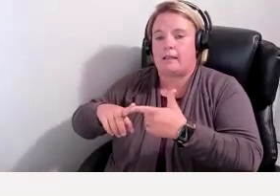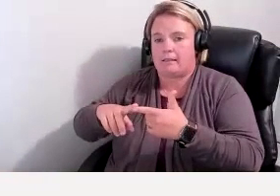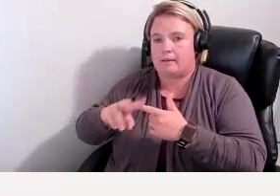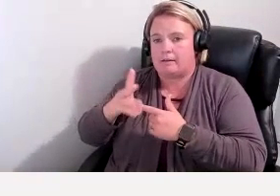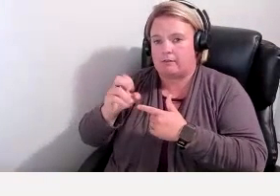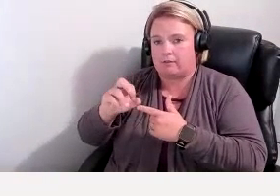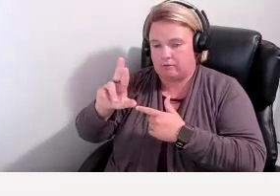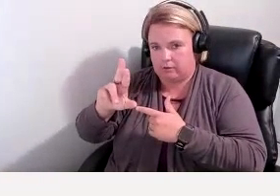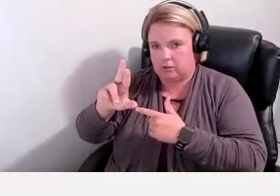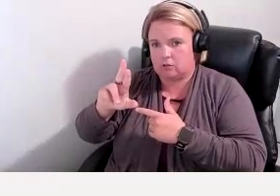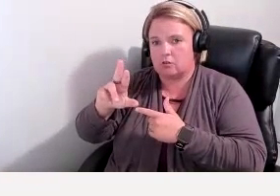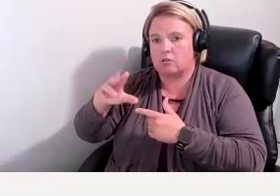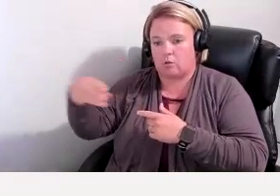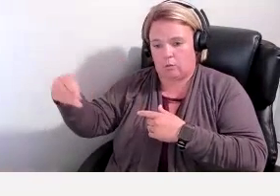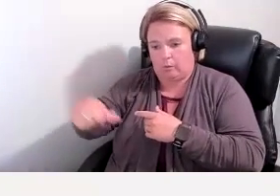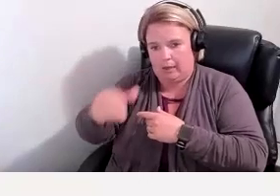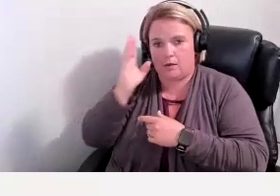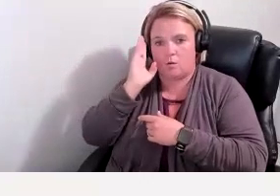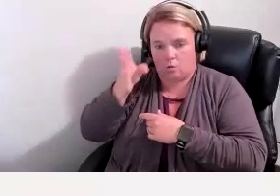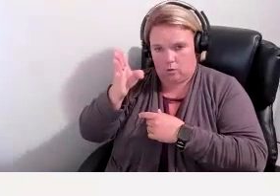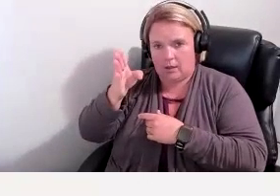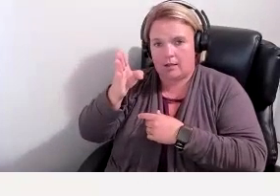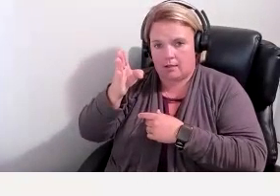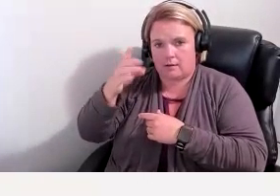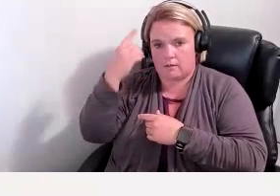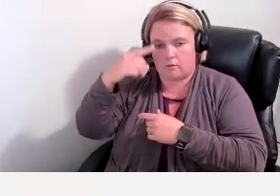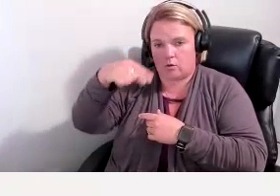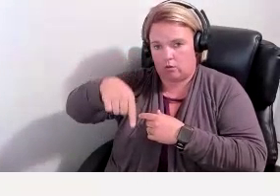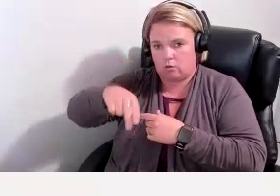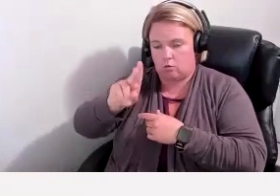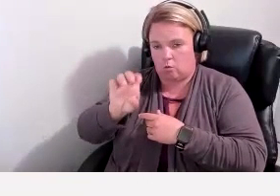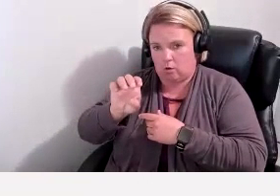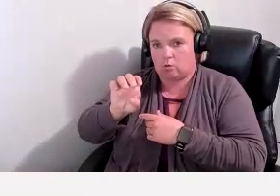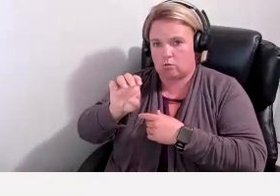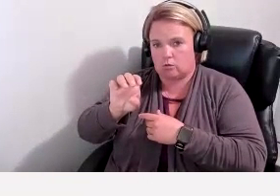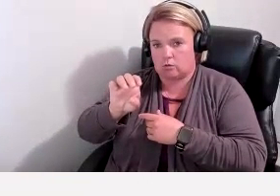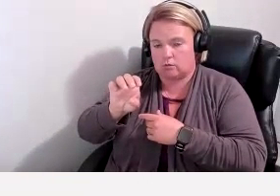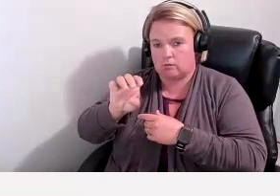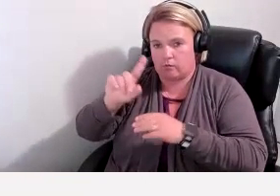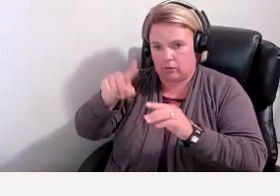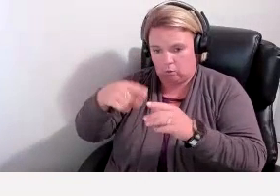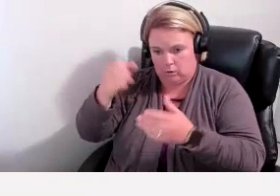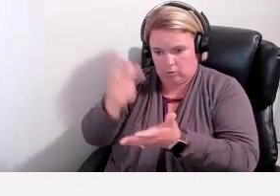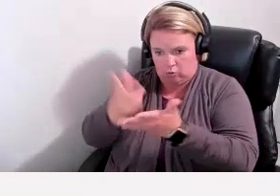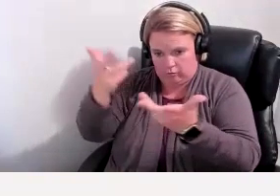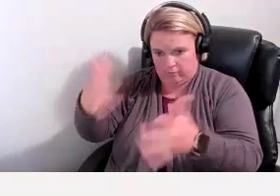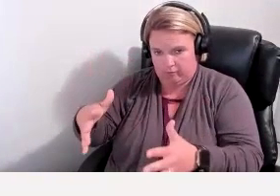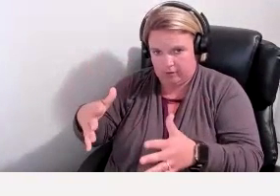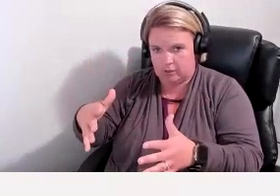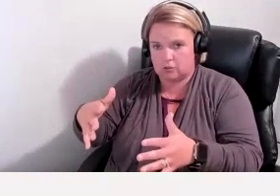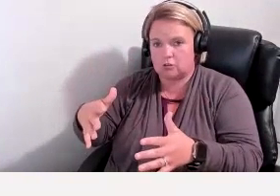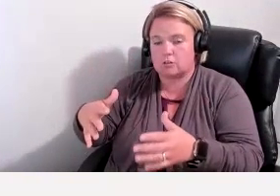saying, okay, we're going to pay you for this quote. Once that happens, then I can go